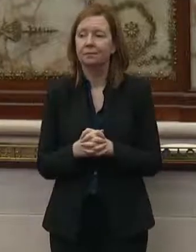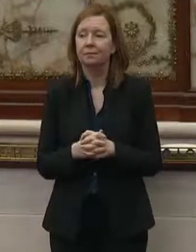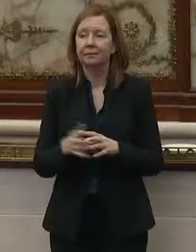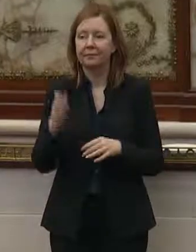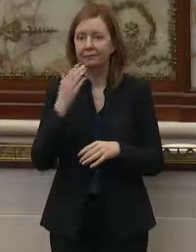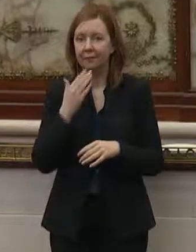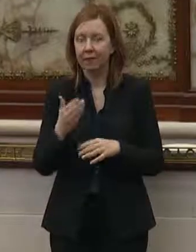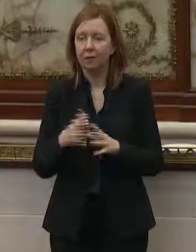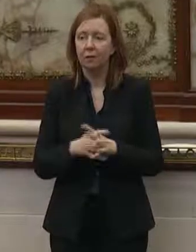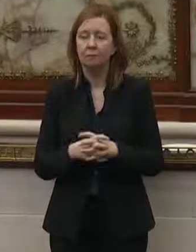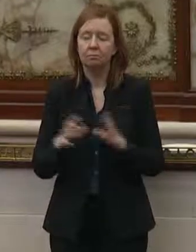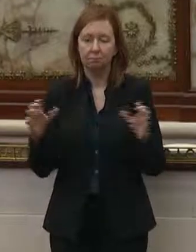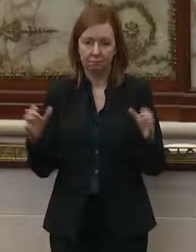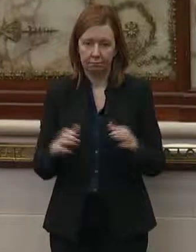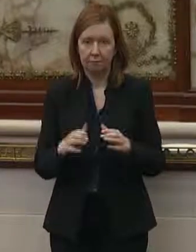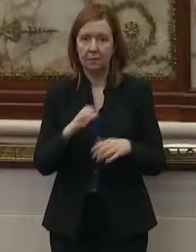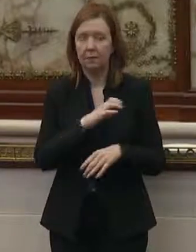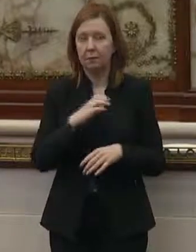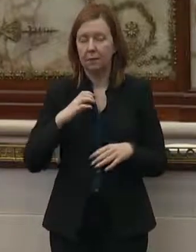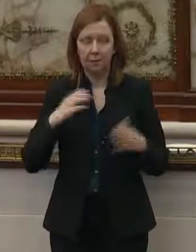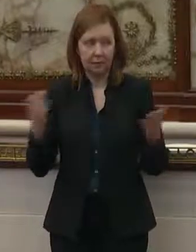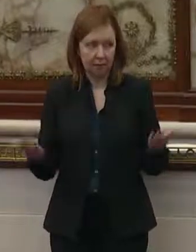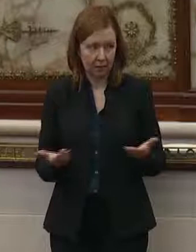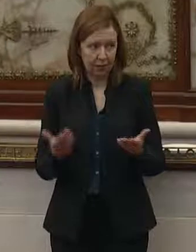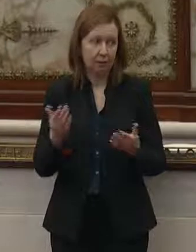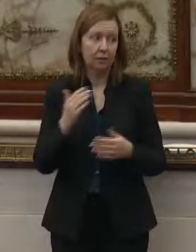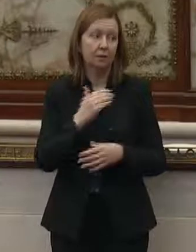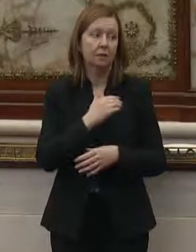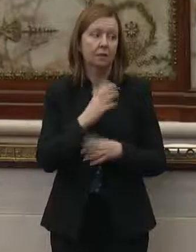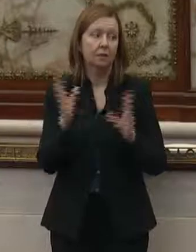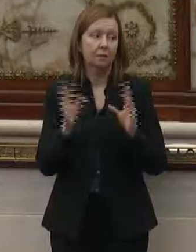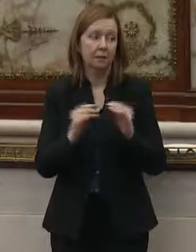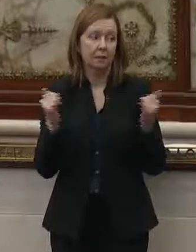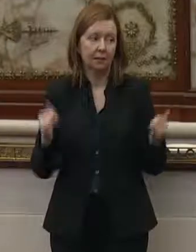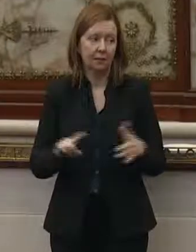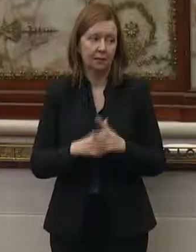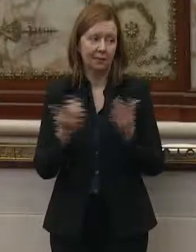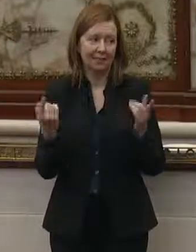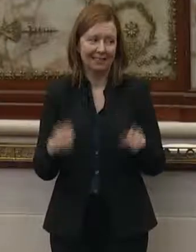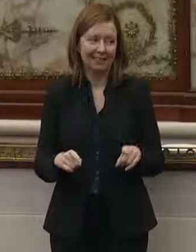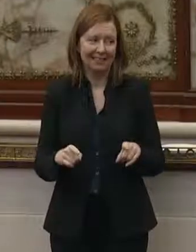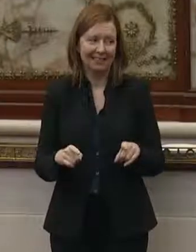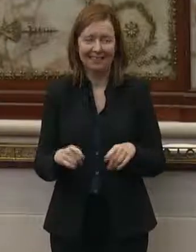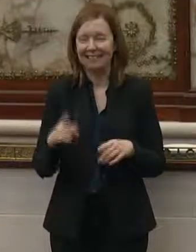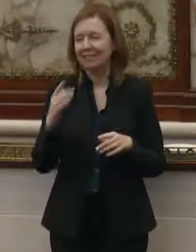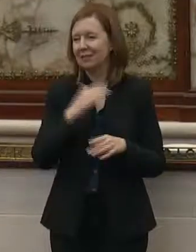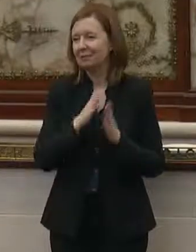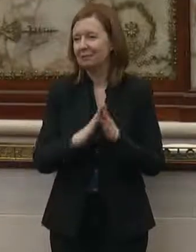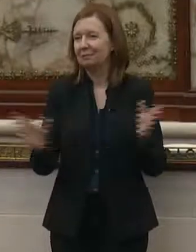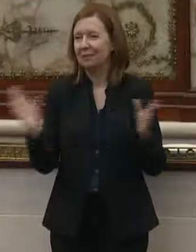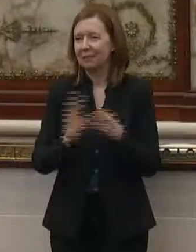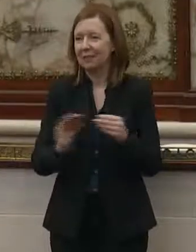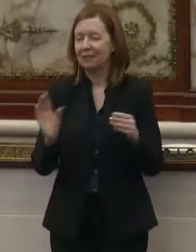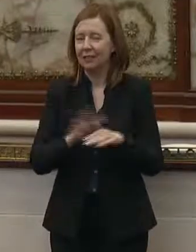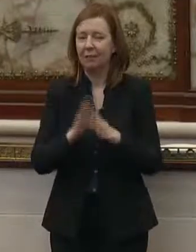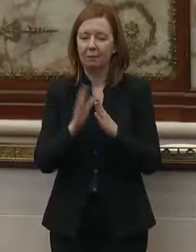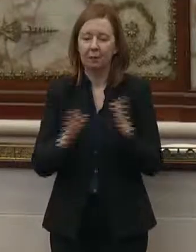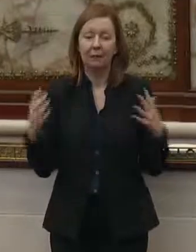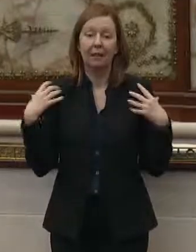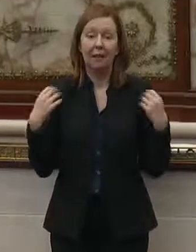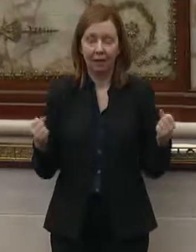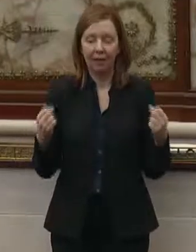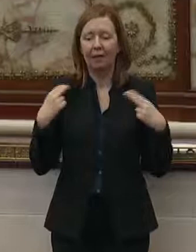Thank you. A quorum of the committee is present, and this hearing is now called to order. This is the public hearing of the Committee on Public Health and